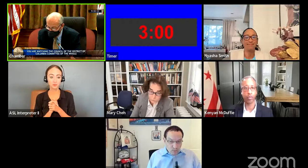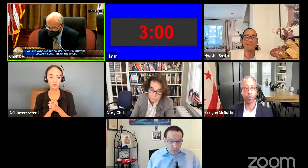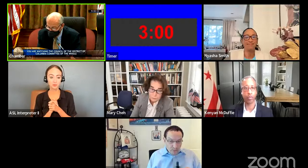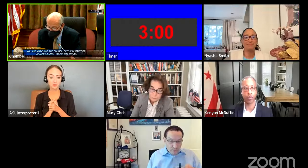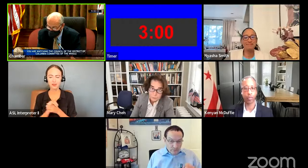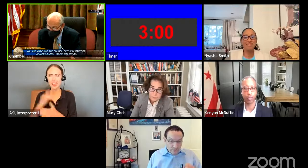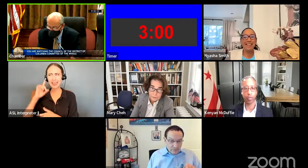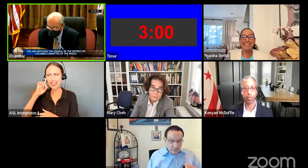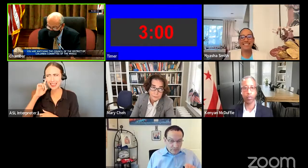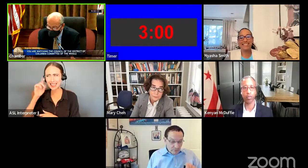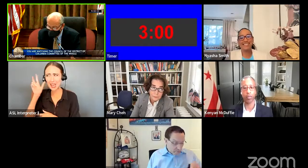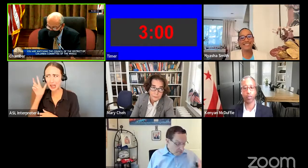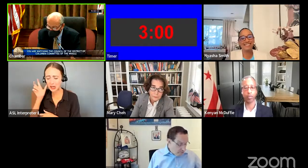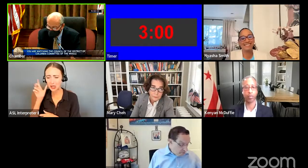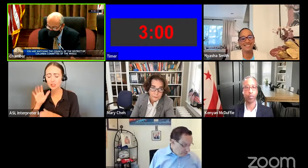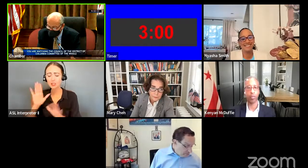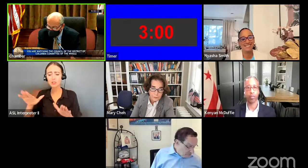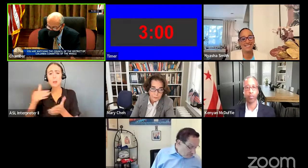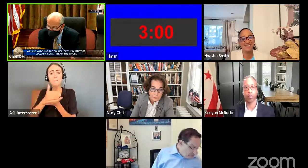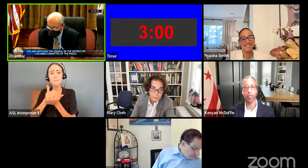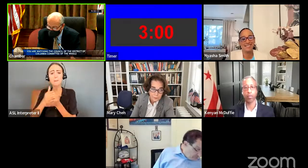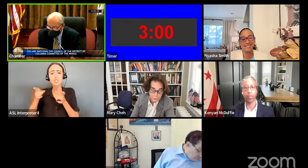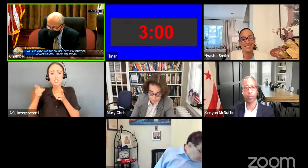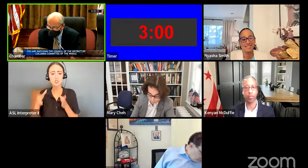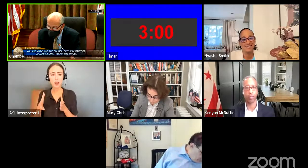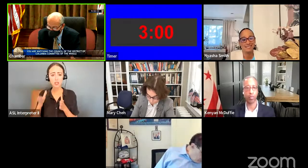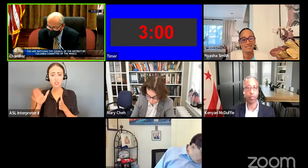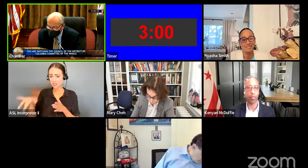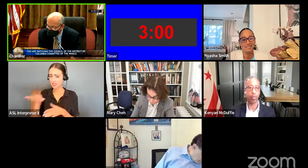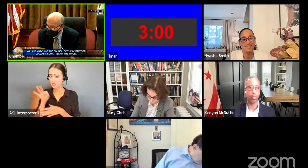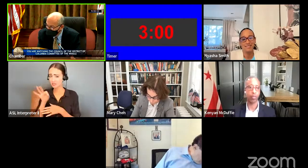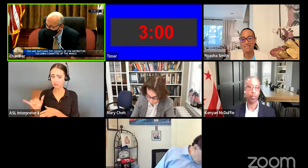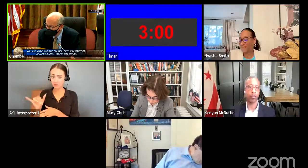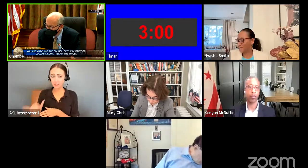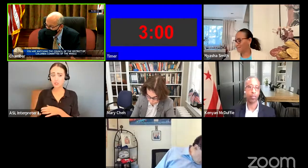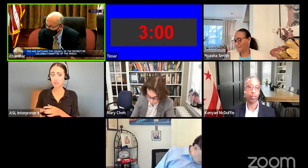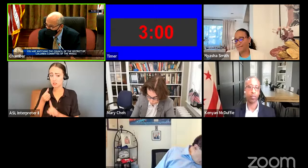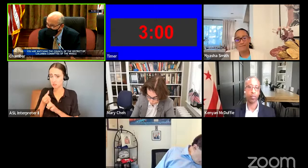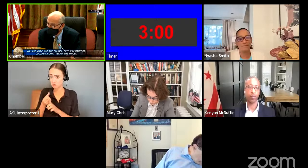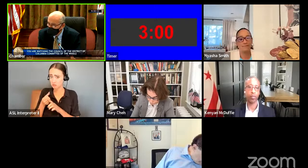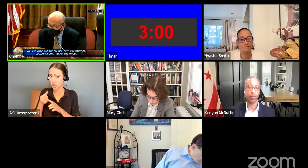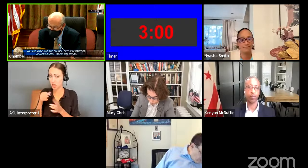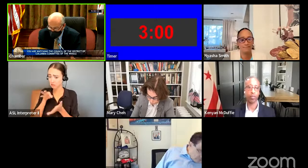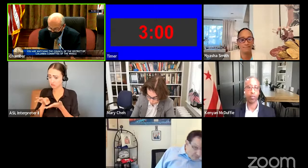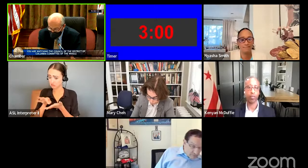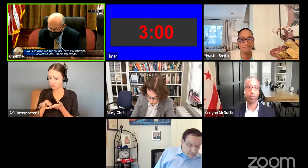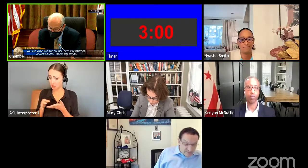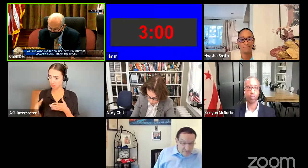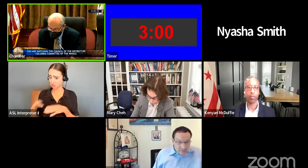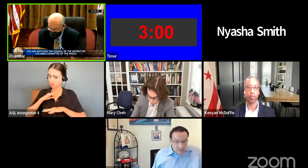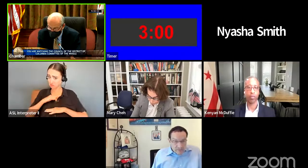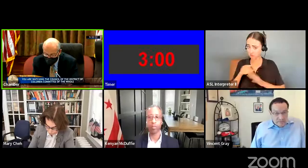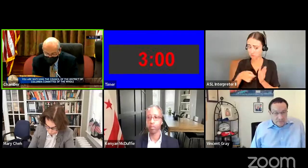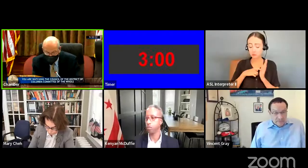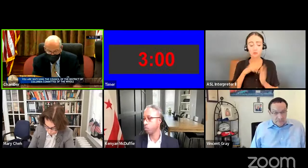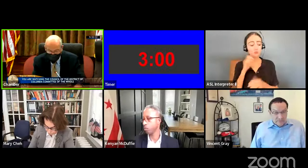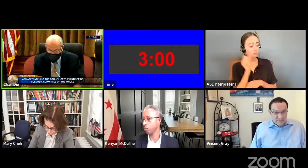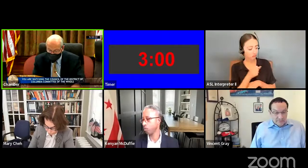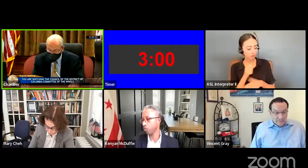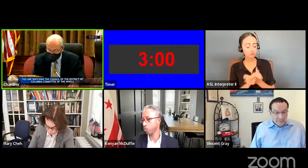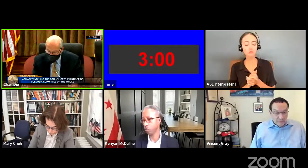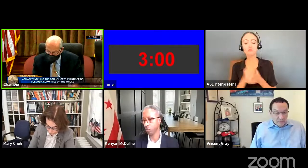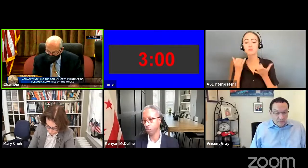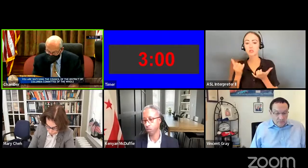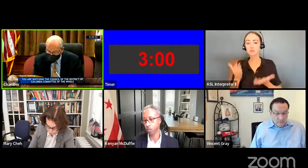I think I heard that. Madam Budget Director, does the measure's fiscal impact statement comply with council requirements? Yes, it does. Without objection, this measure will be placed